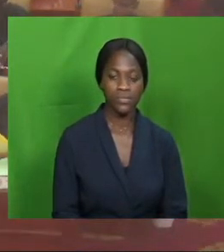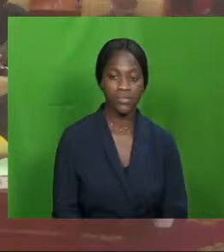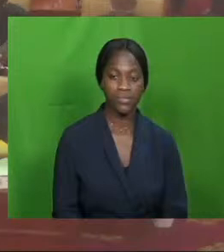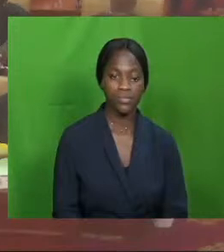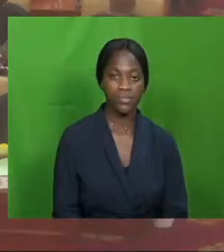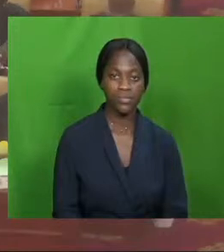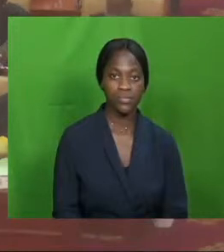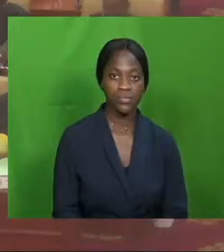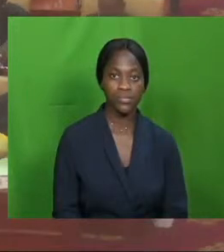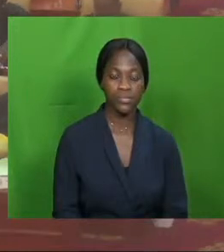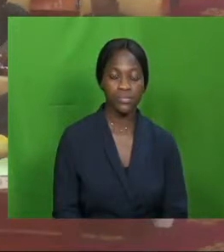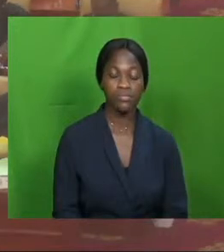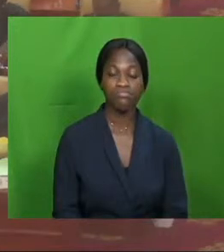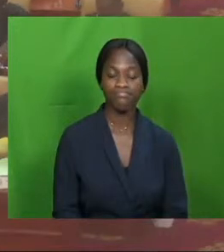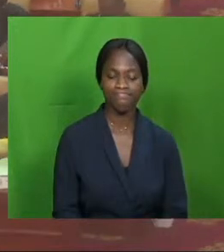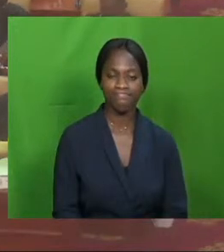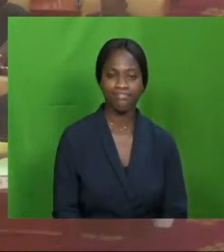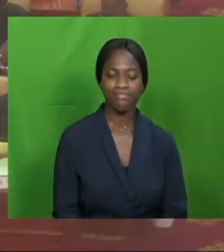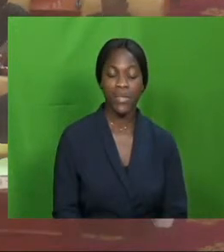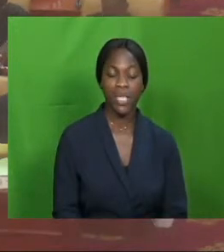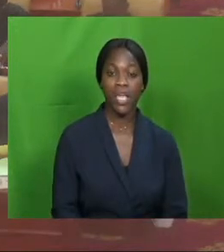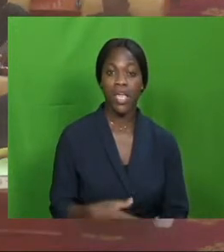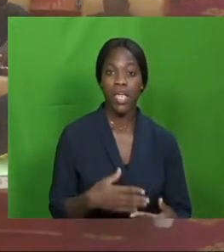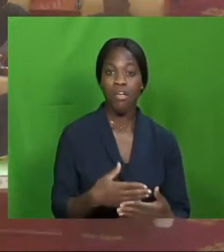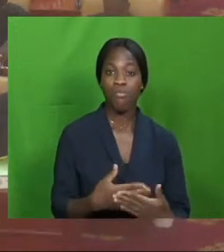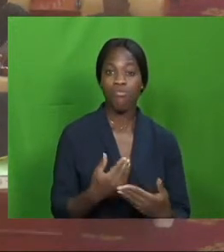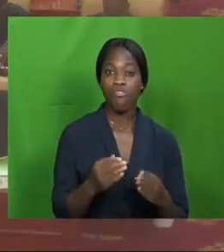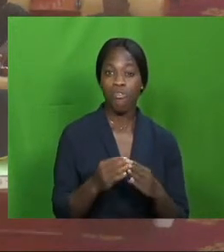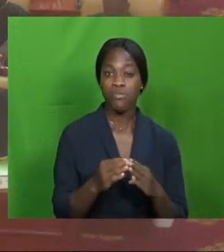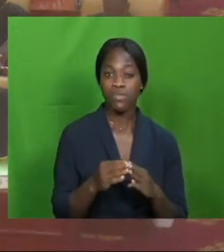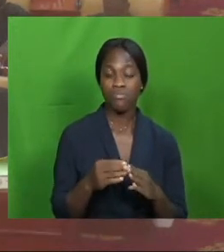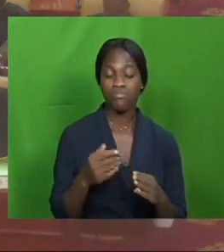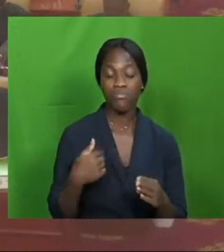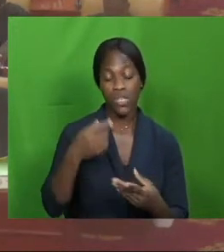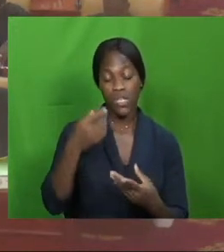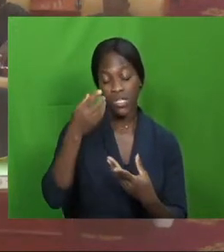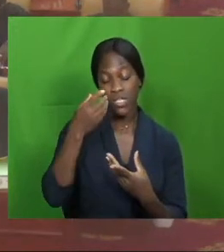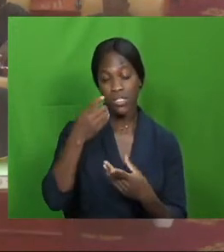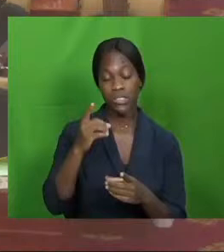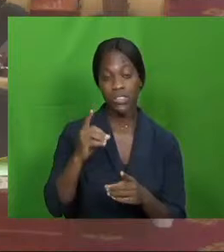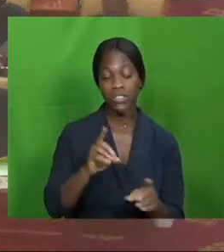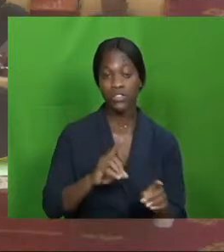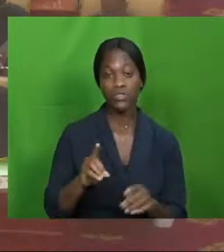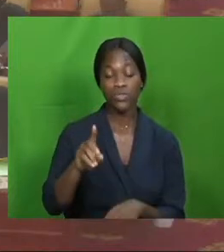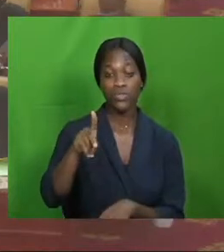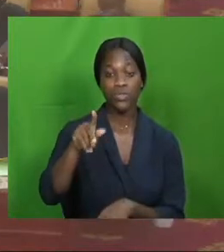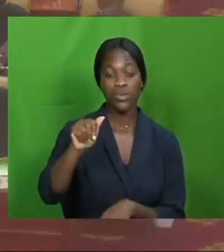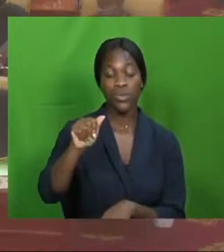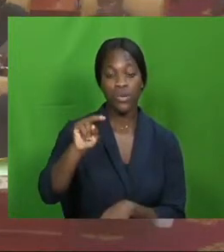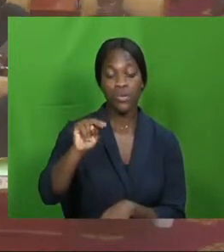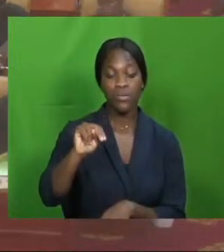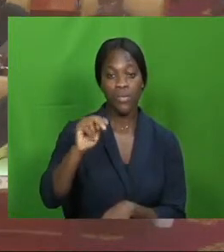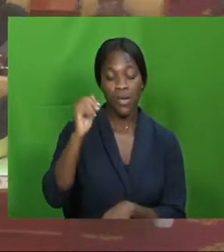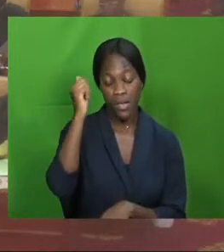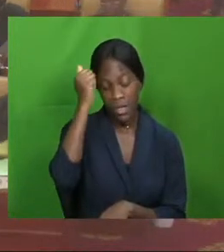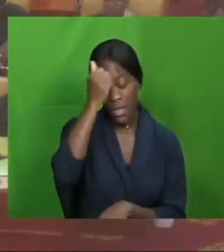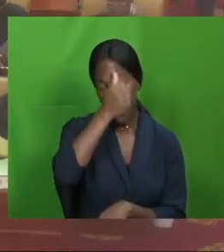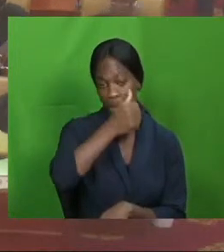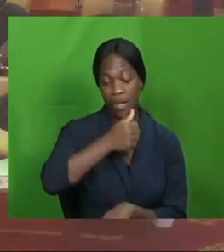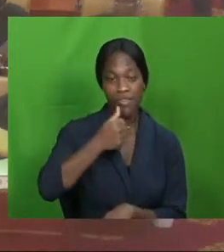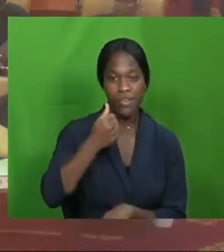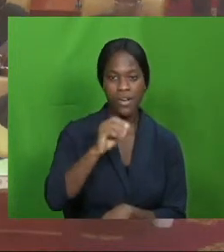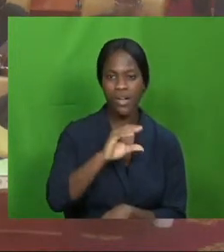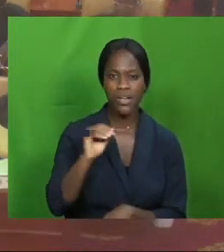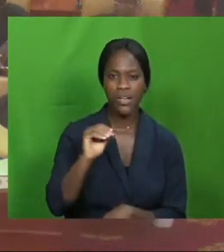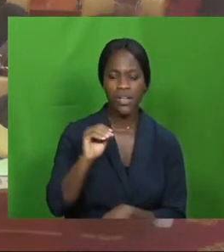at the Proceedings, there was this understanding that we could take the Pan-African Parliament and Ecowas Parliament's reports, and